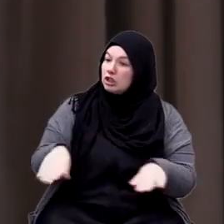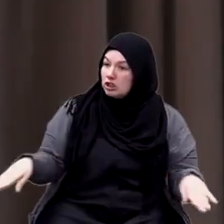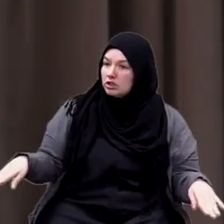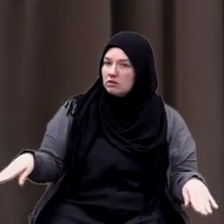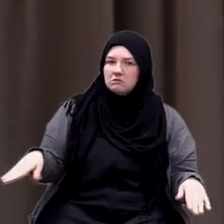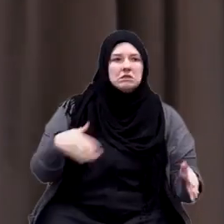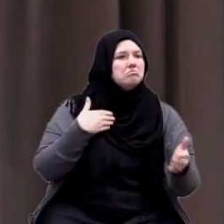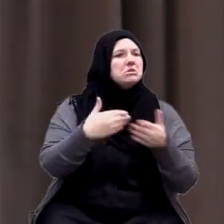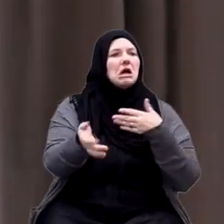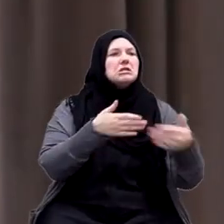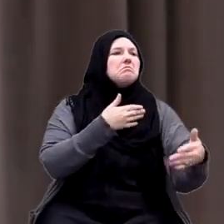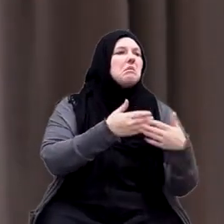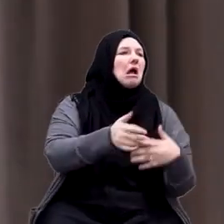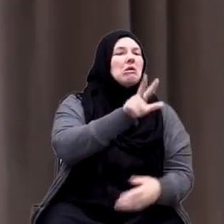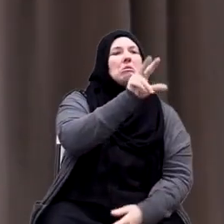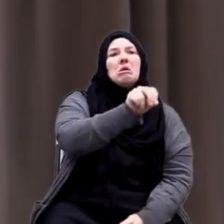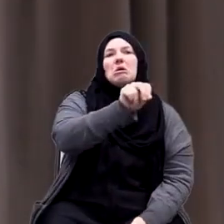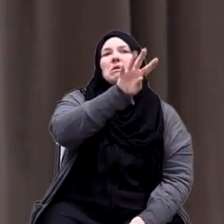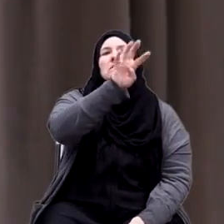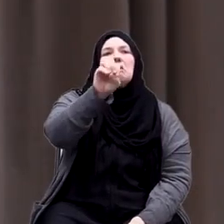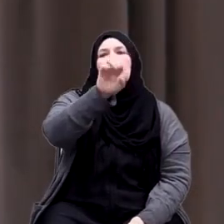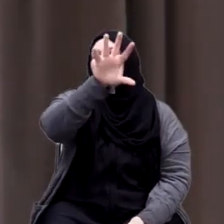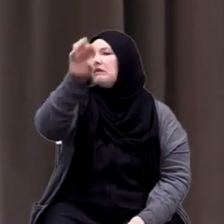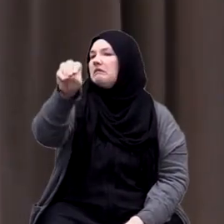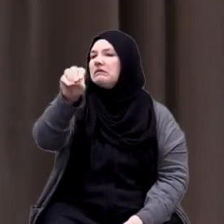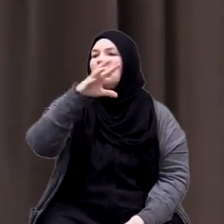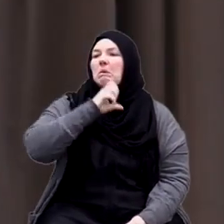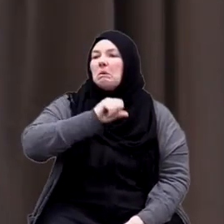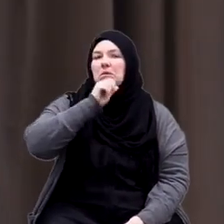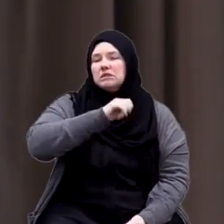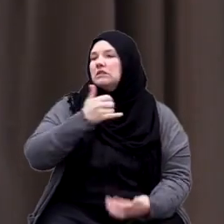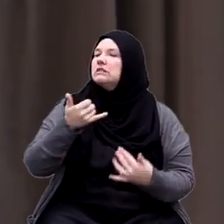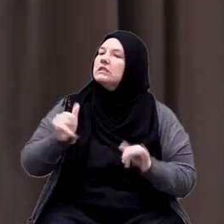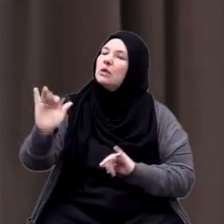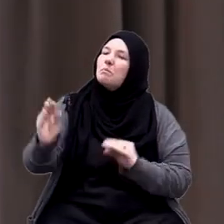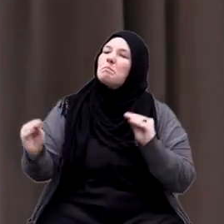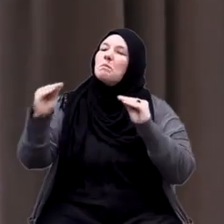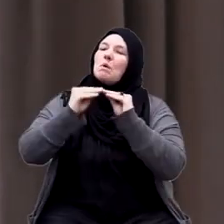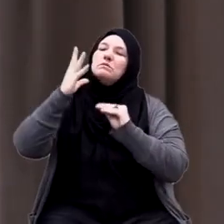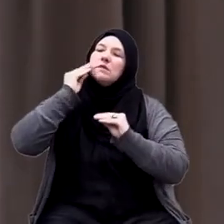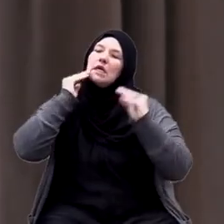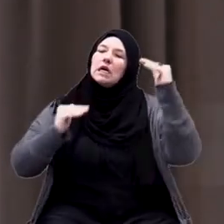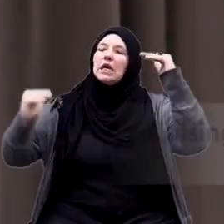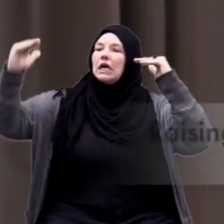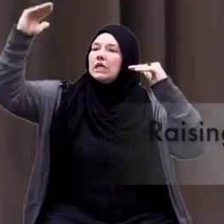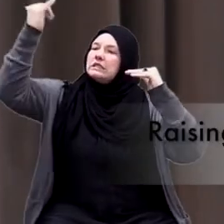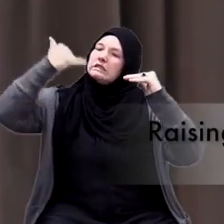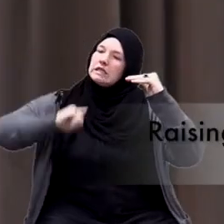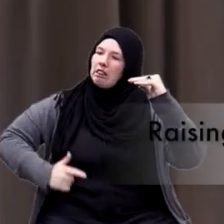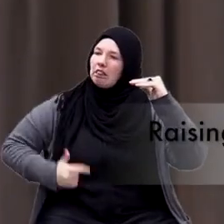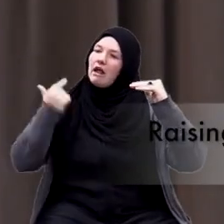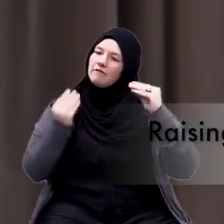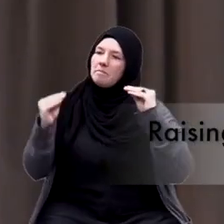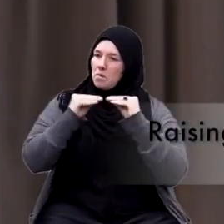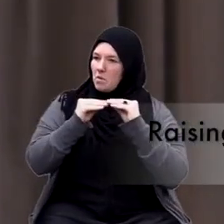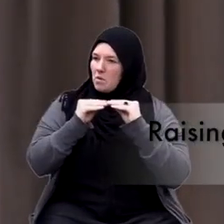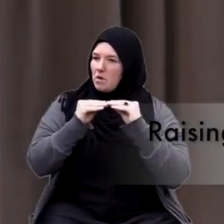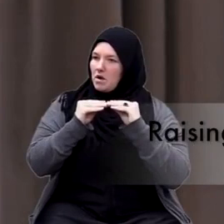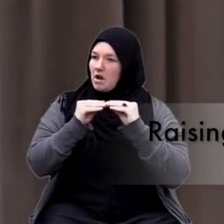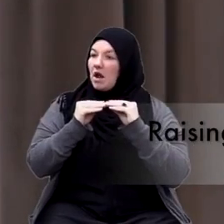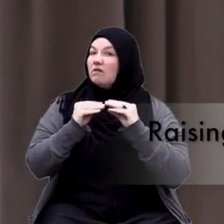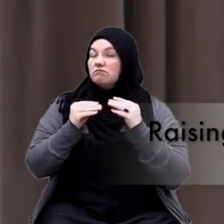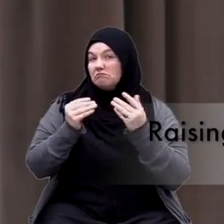matter how old they may be, you are still more experienced than they are, presumably